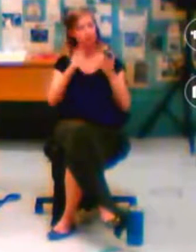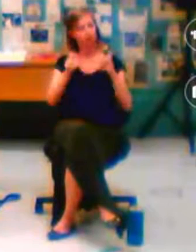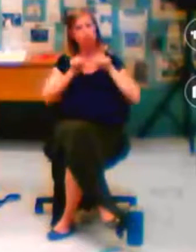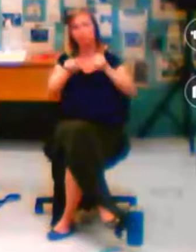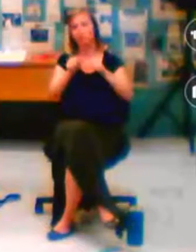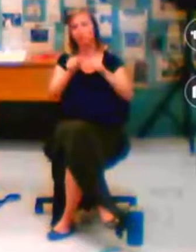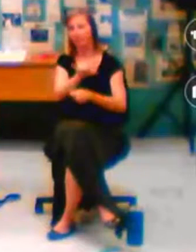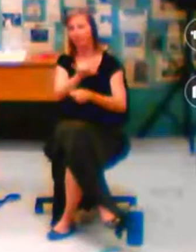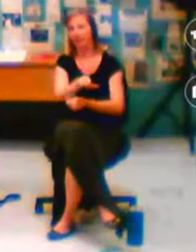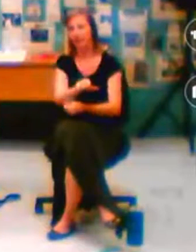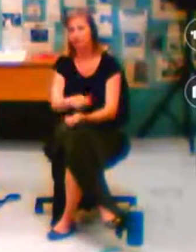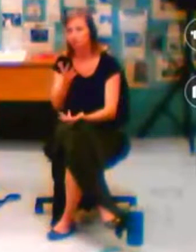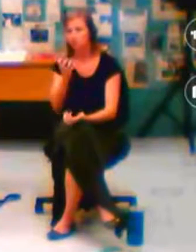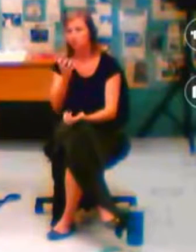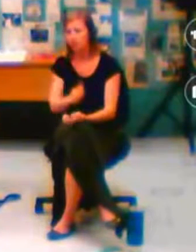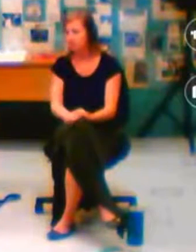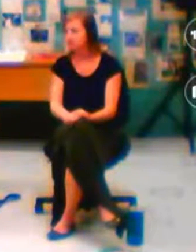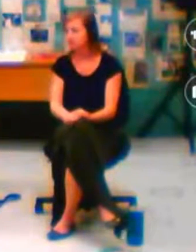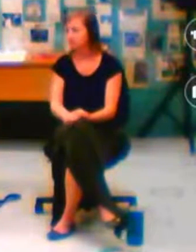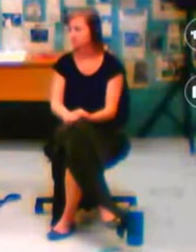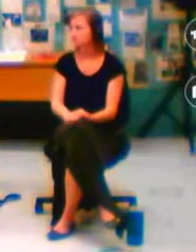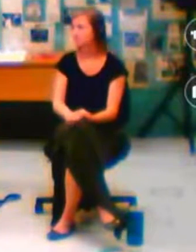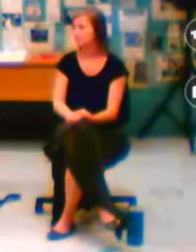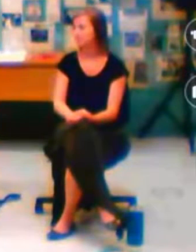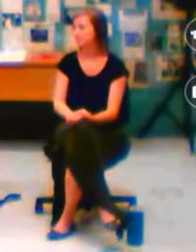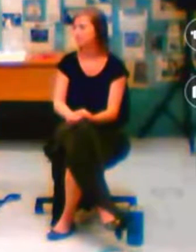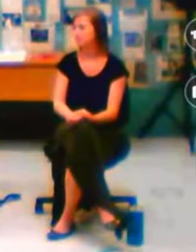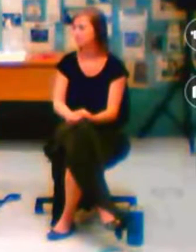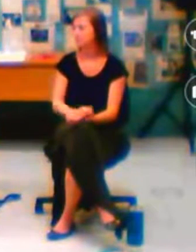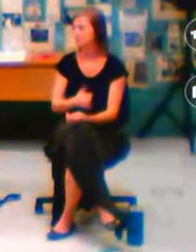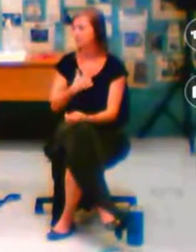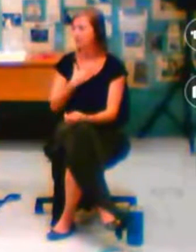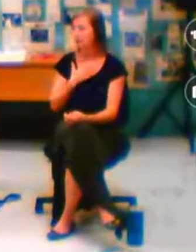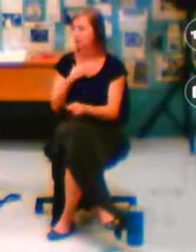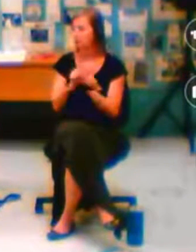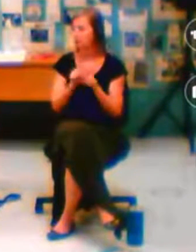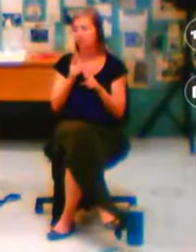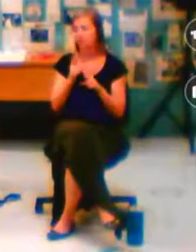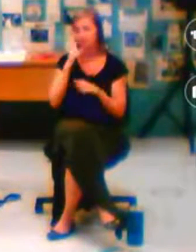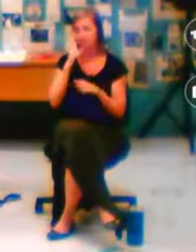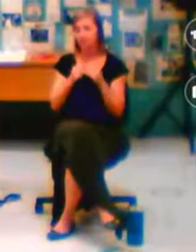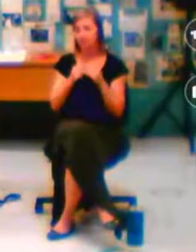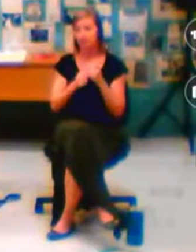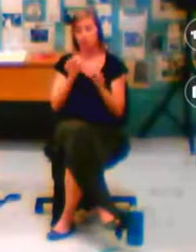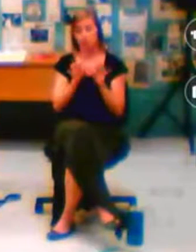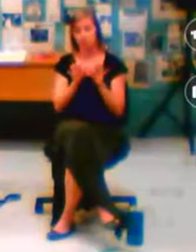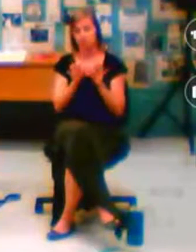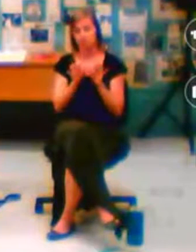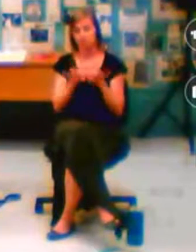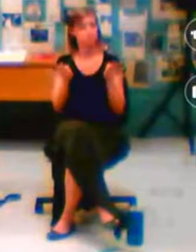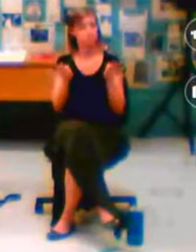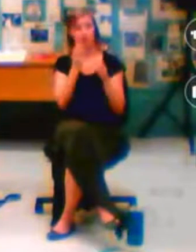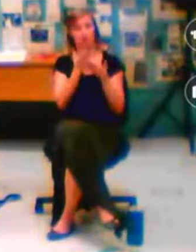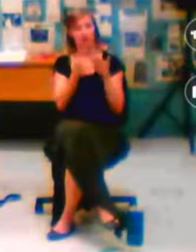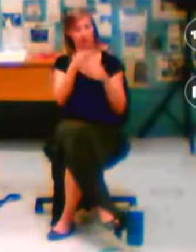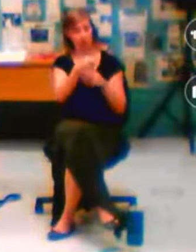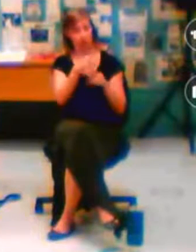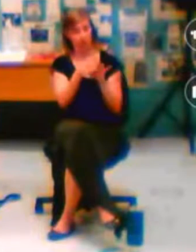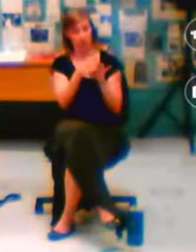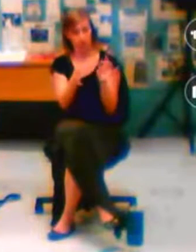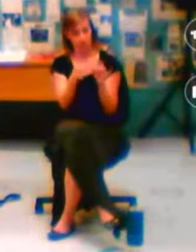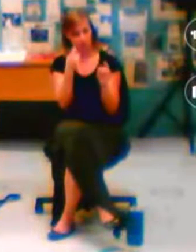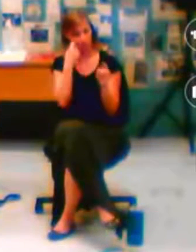that we don't know that for certain. I can't tell you that for certain. Certainly the incentives are meant to align in